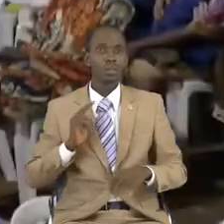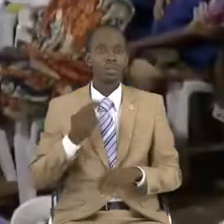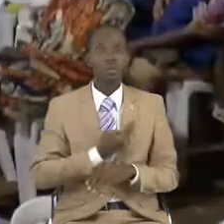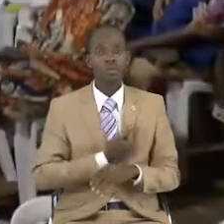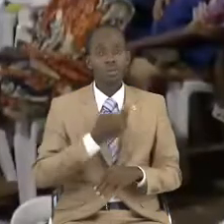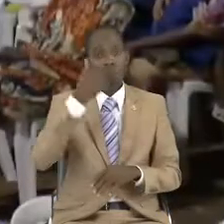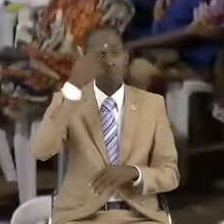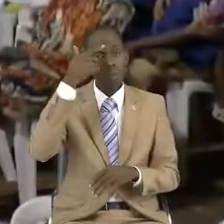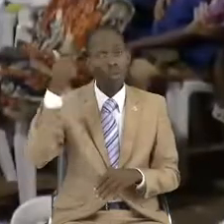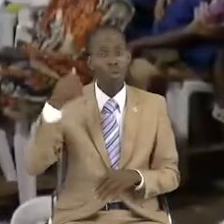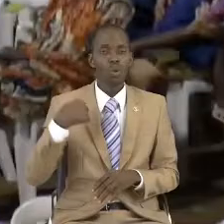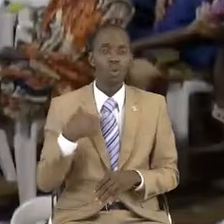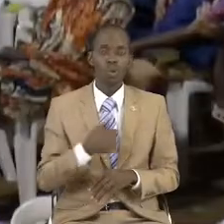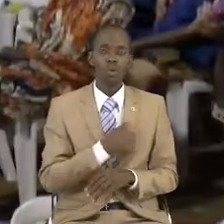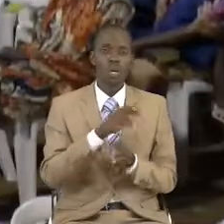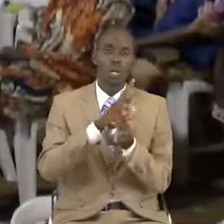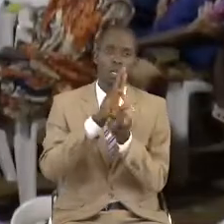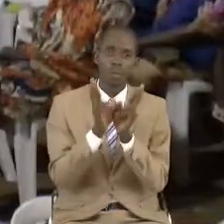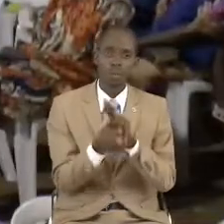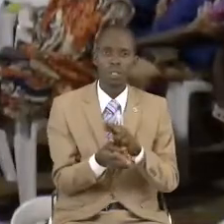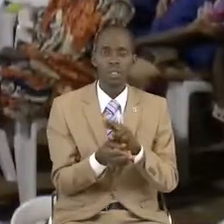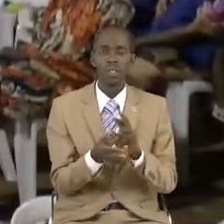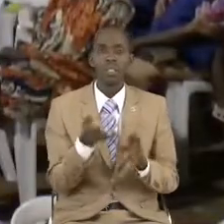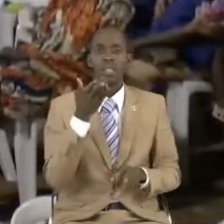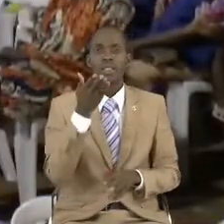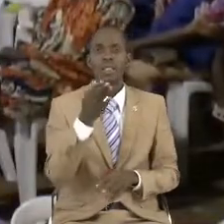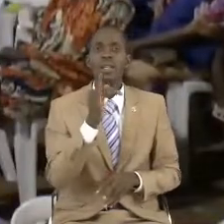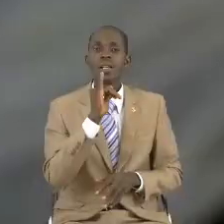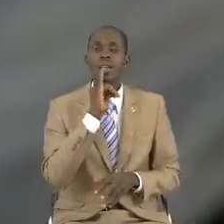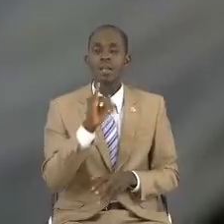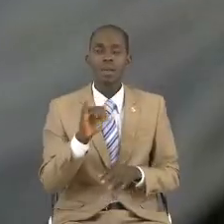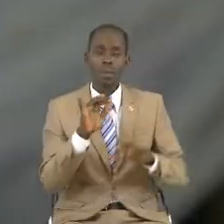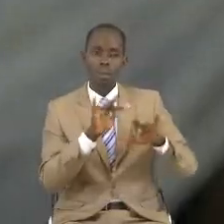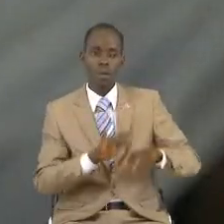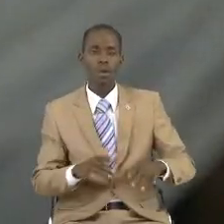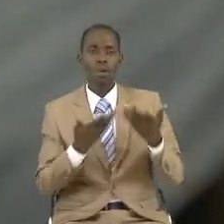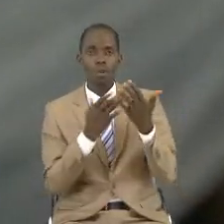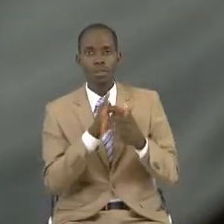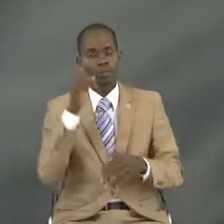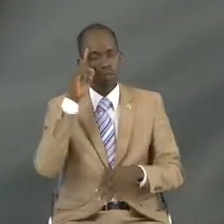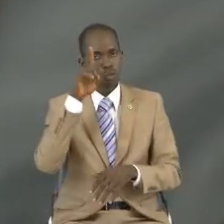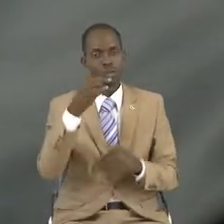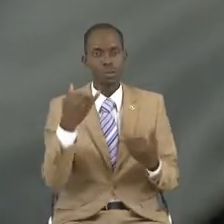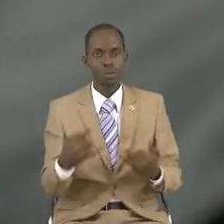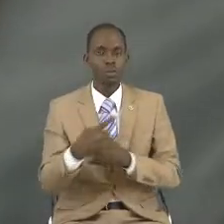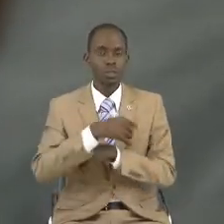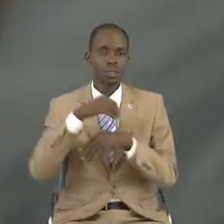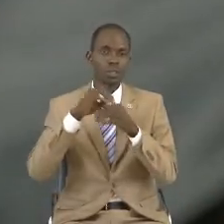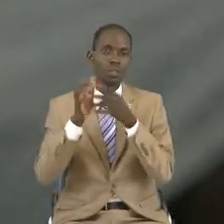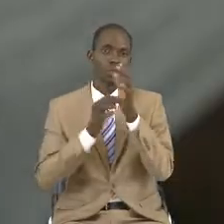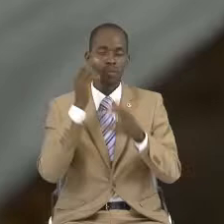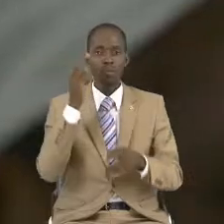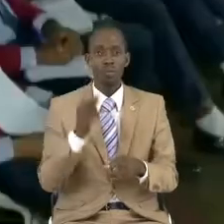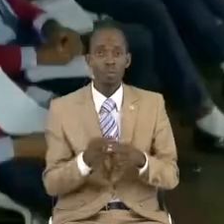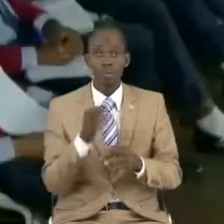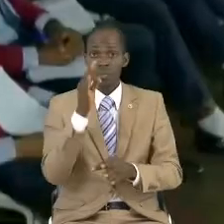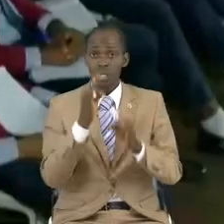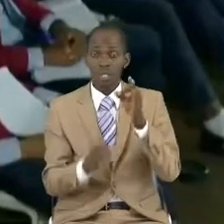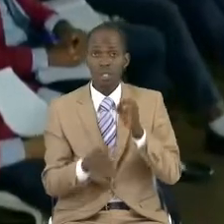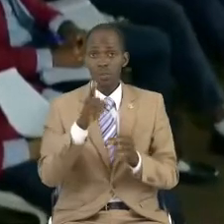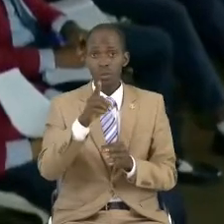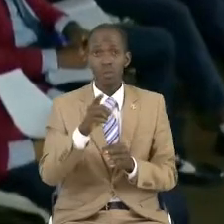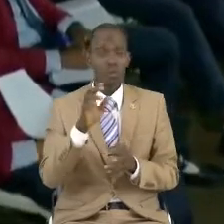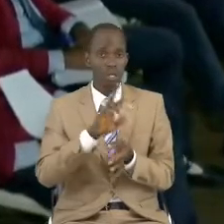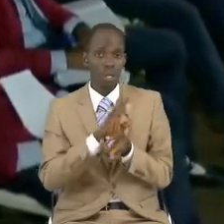repent there's mercy waiting for you today if you repent if